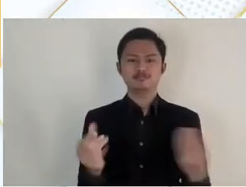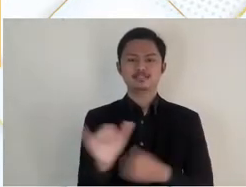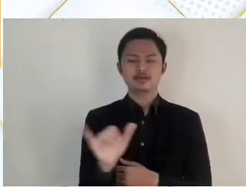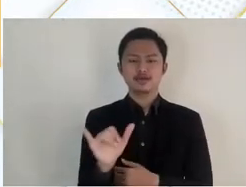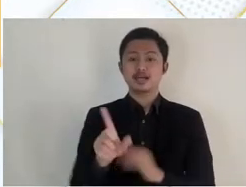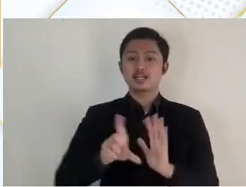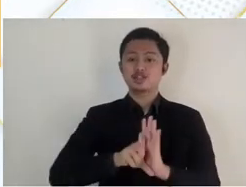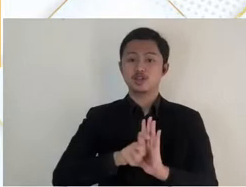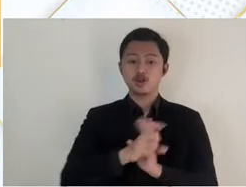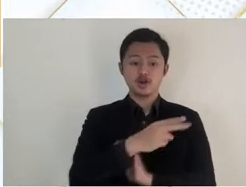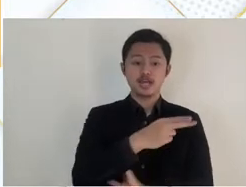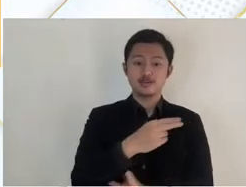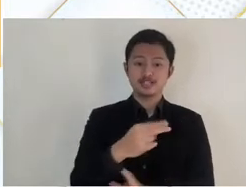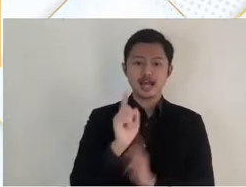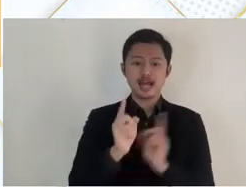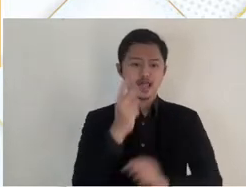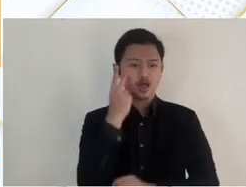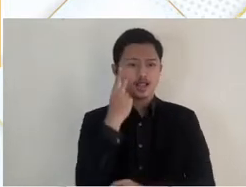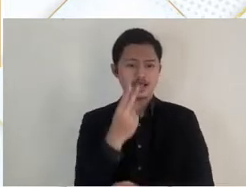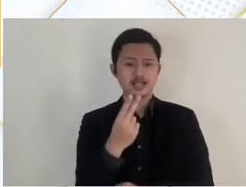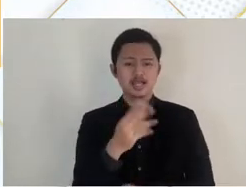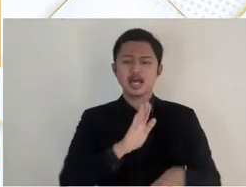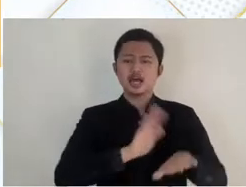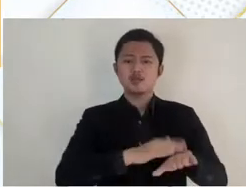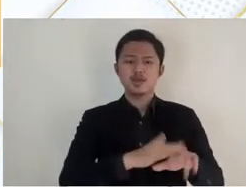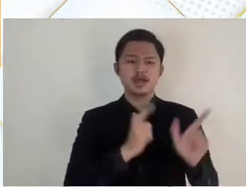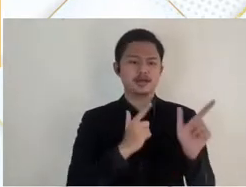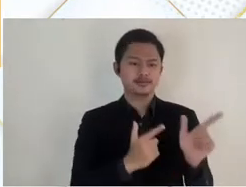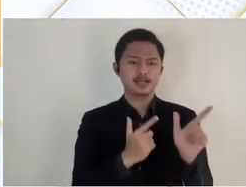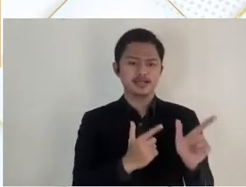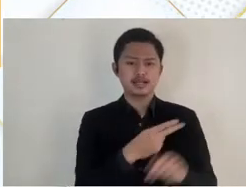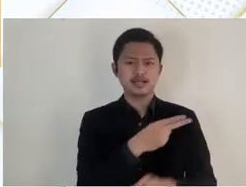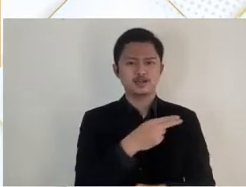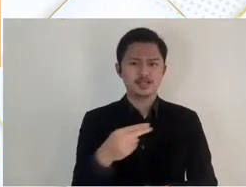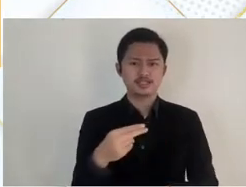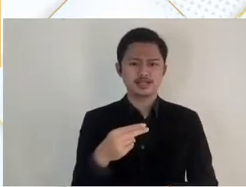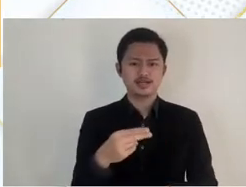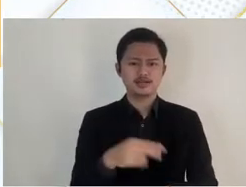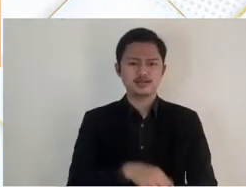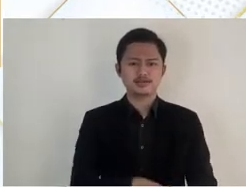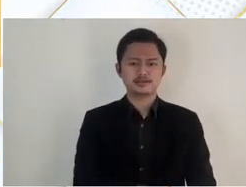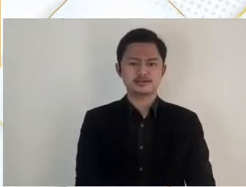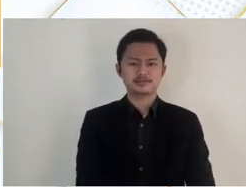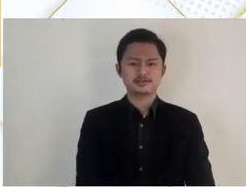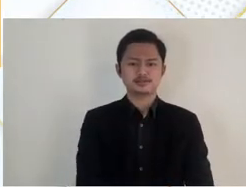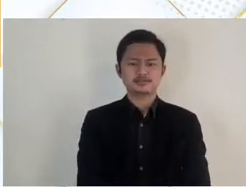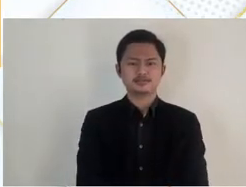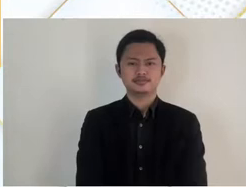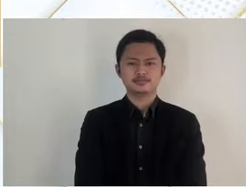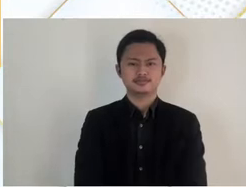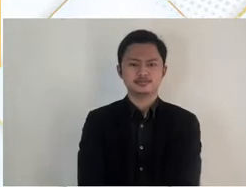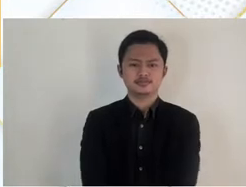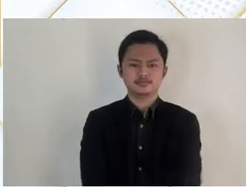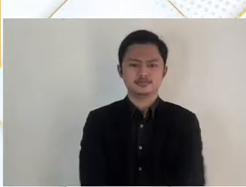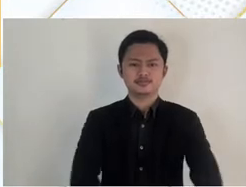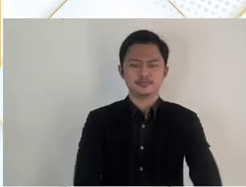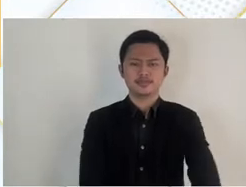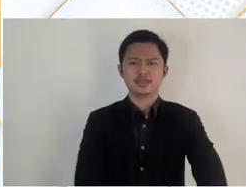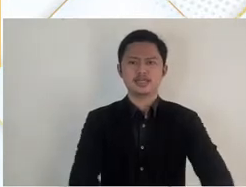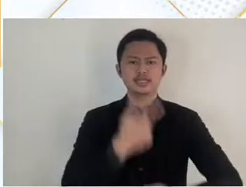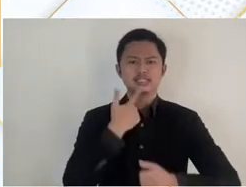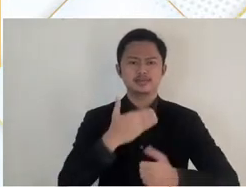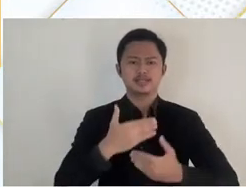of Indonesia, if we're trying to change the military culture in Indonesia into something which is a domestic interest, like expanding